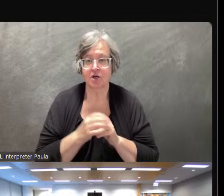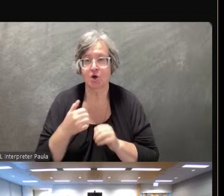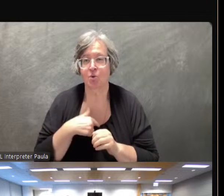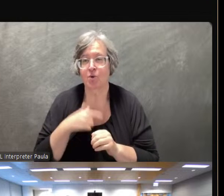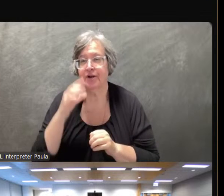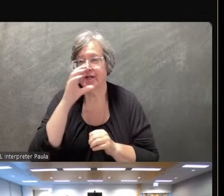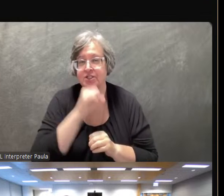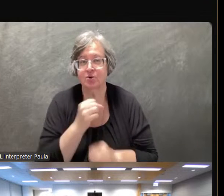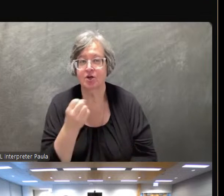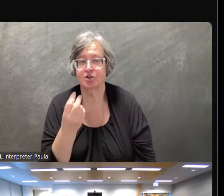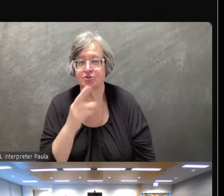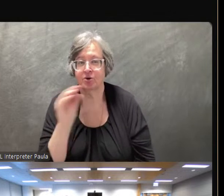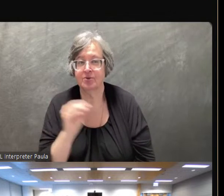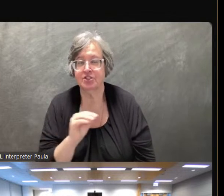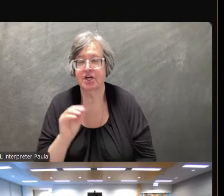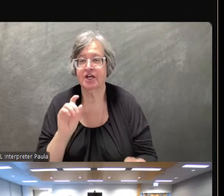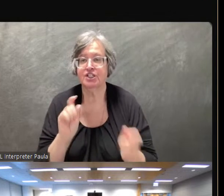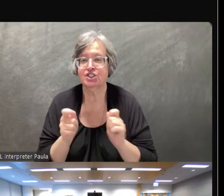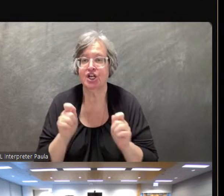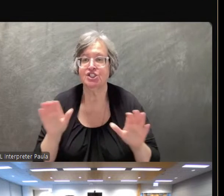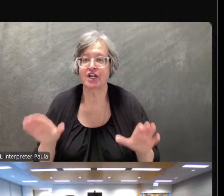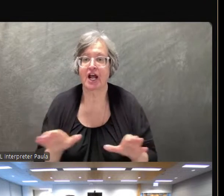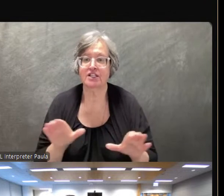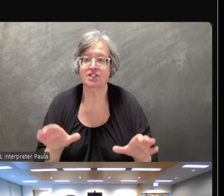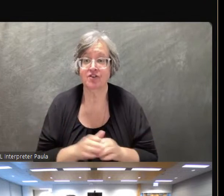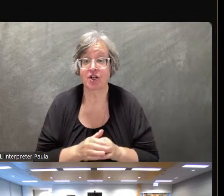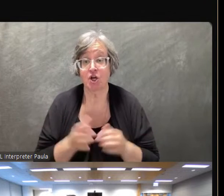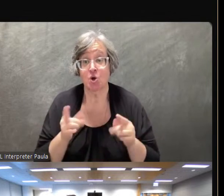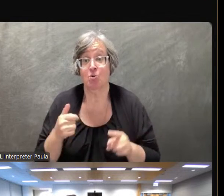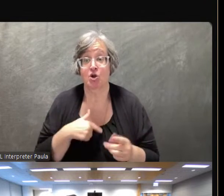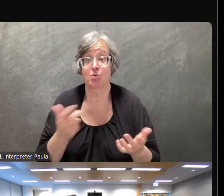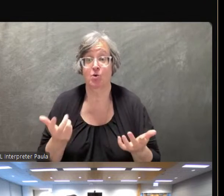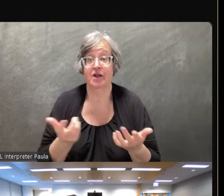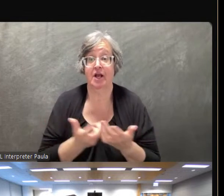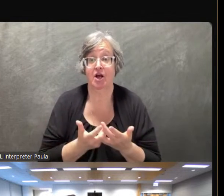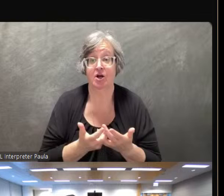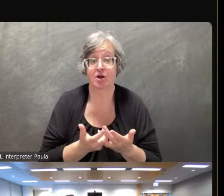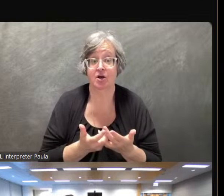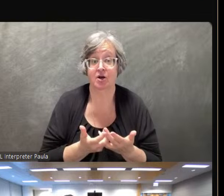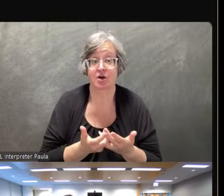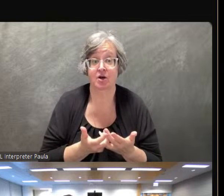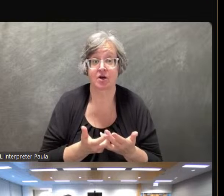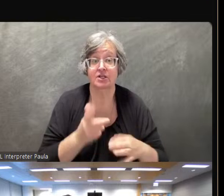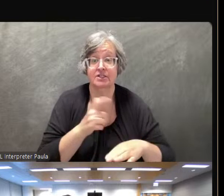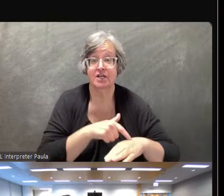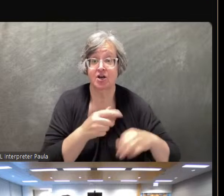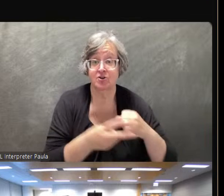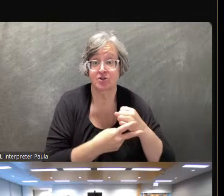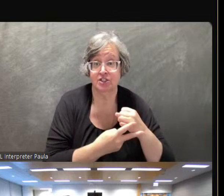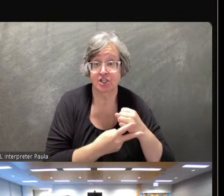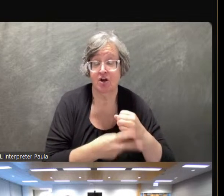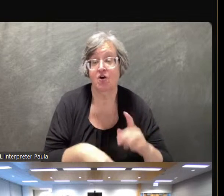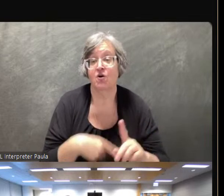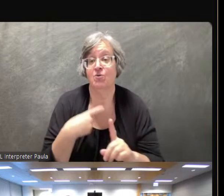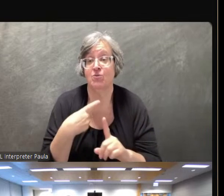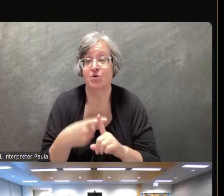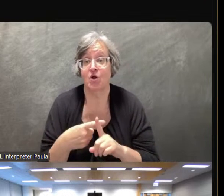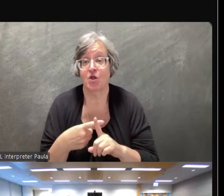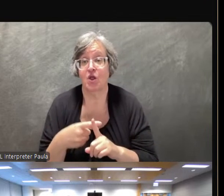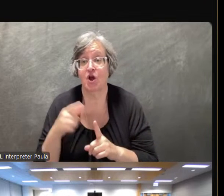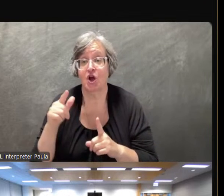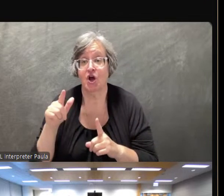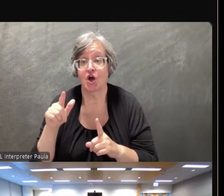a 12% change in activity. So when we're combining time saving along with lower